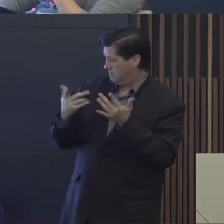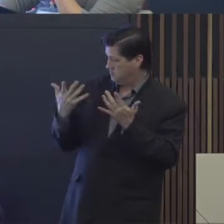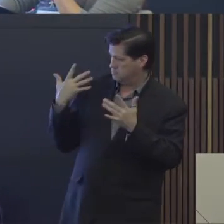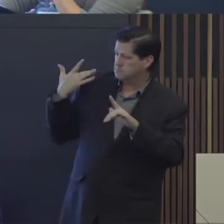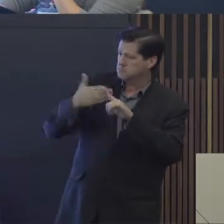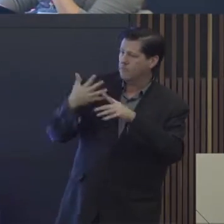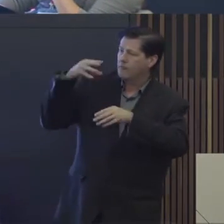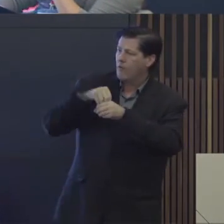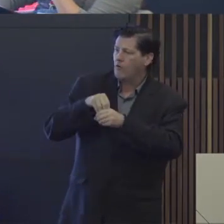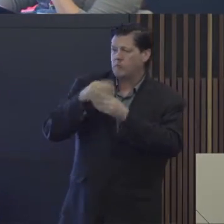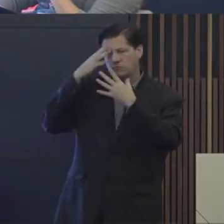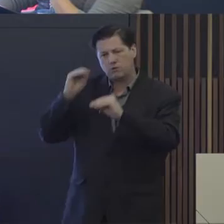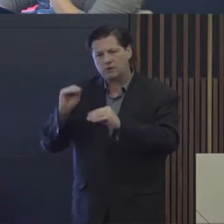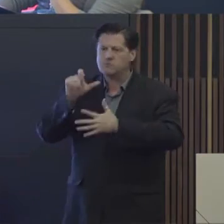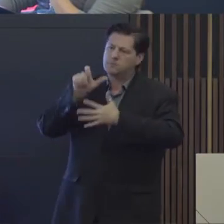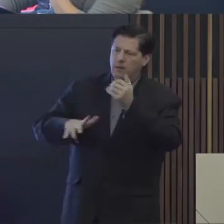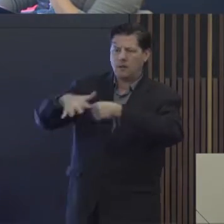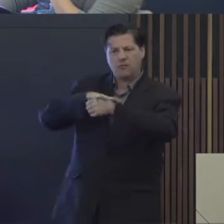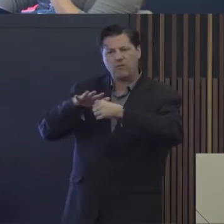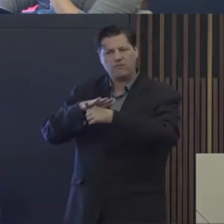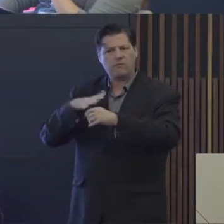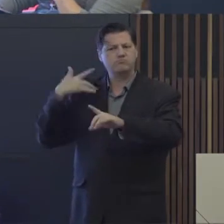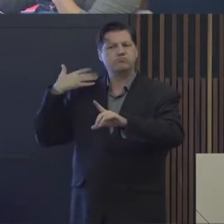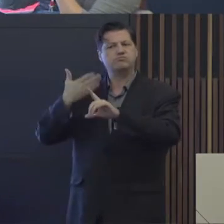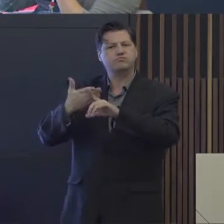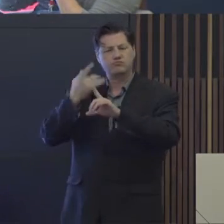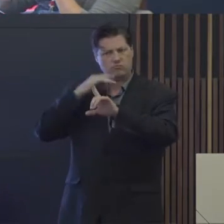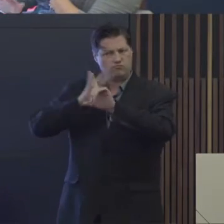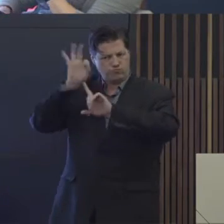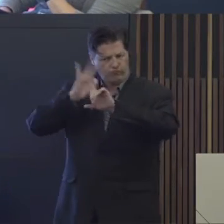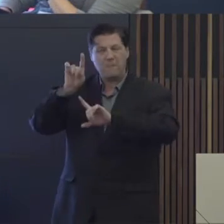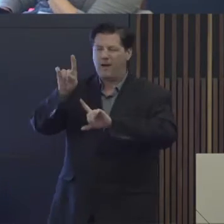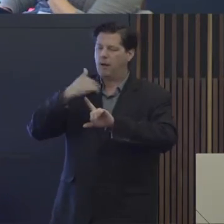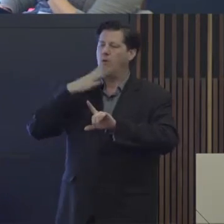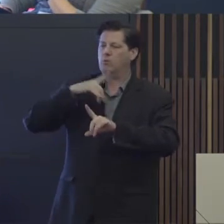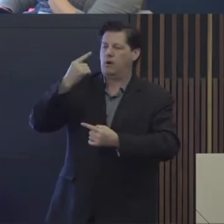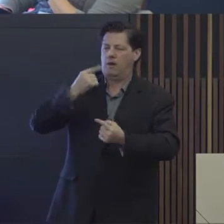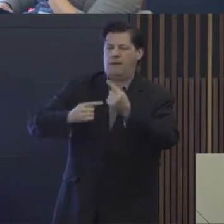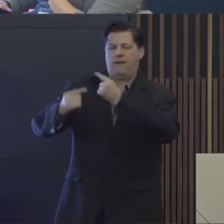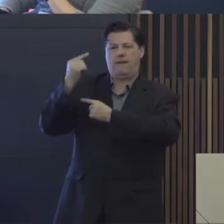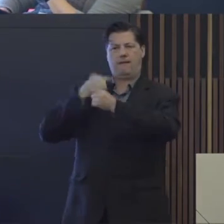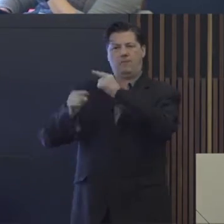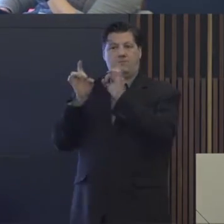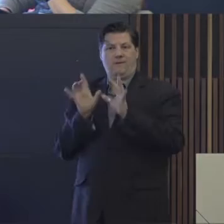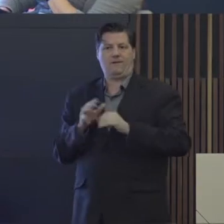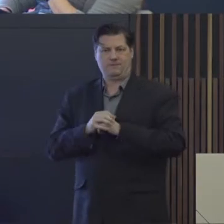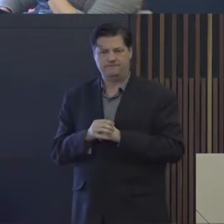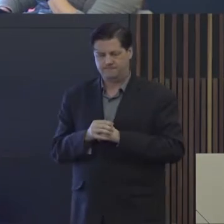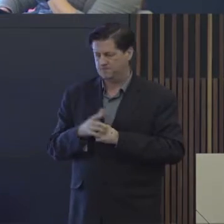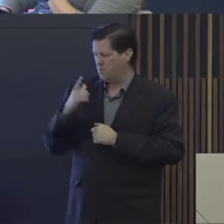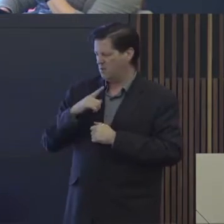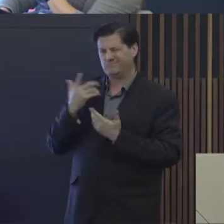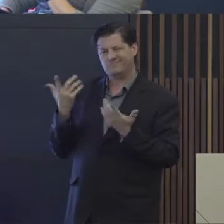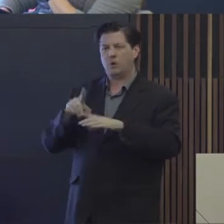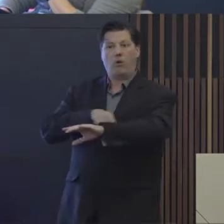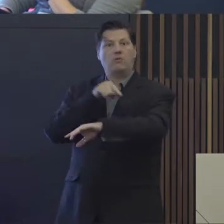disability world for a while, just trying to get better things. But I want to go back to the beginning because for really a very long time we've had